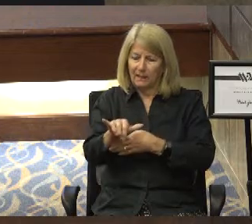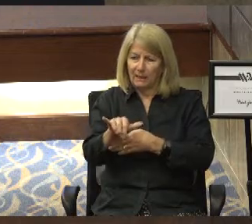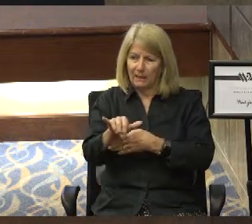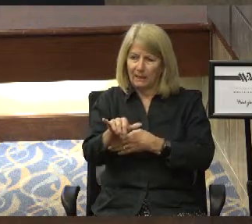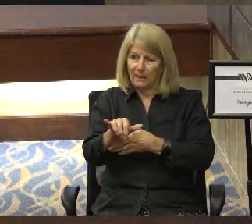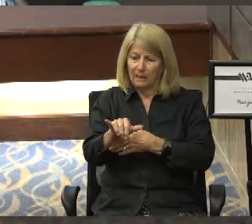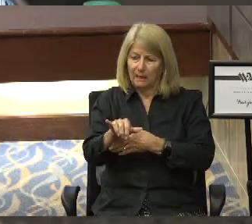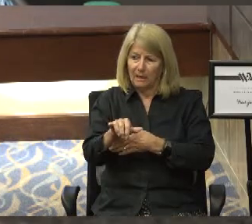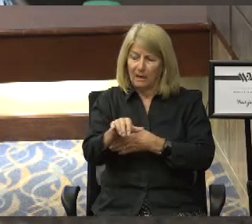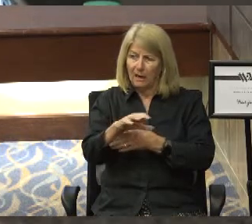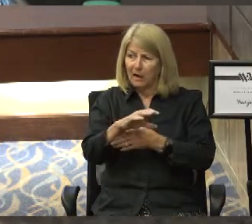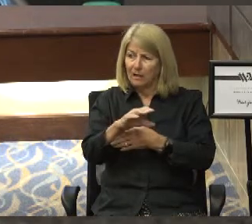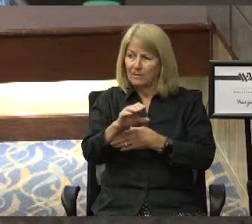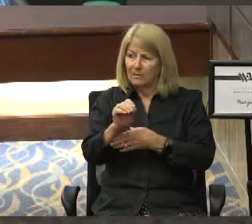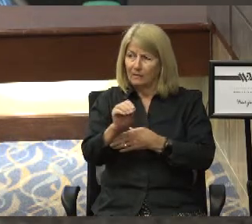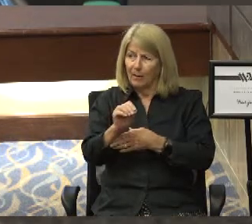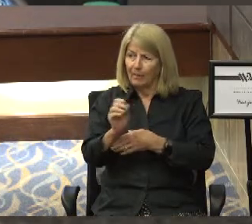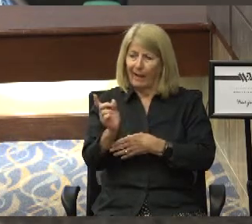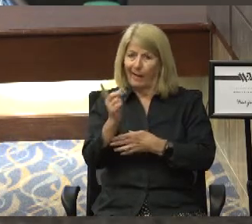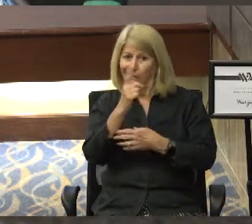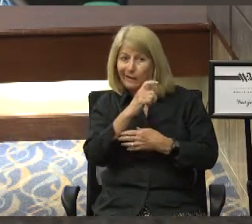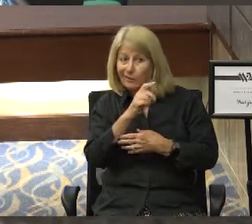I address this to? Jennifer.